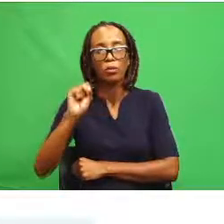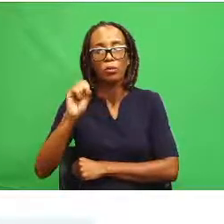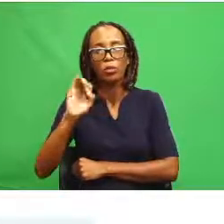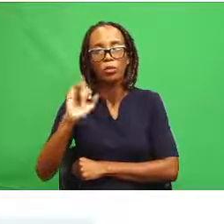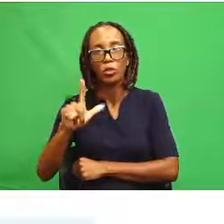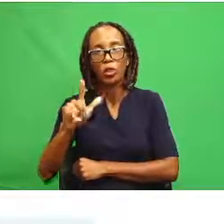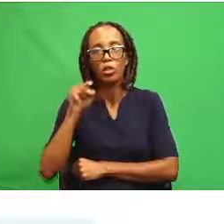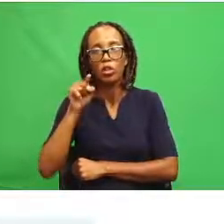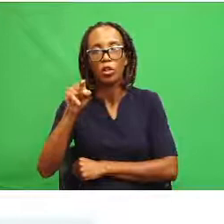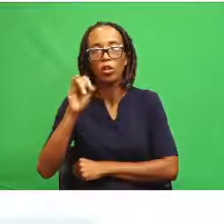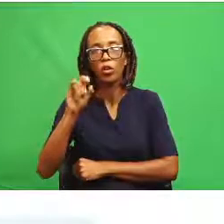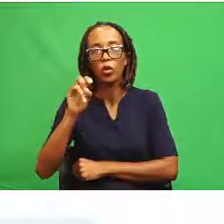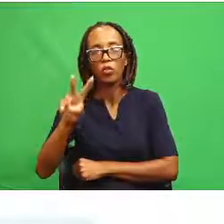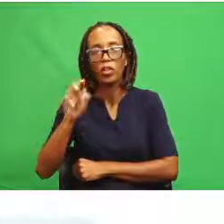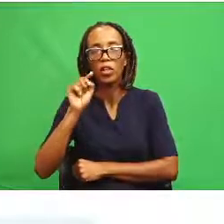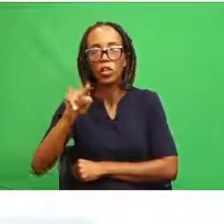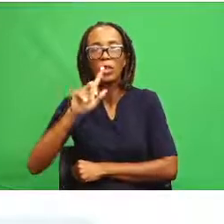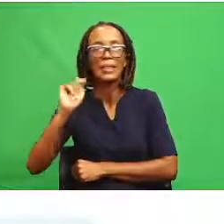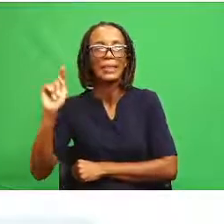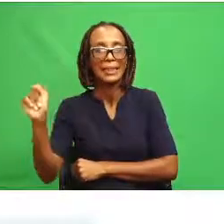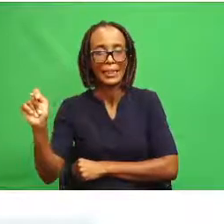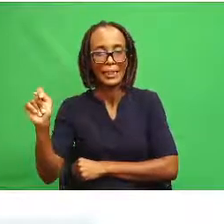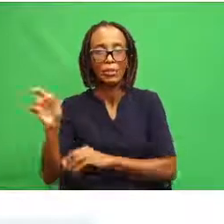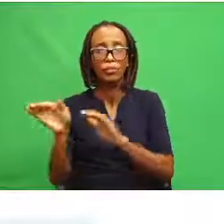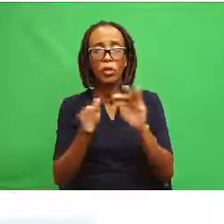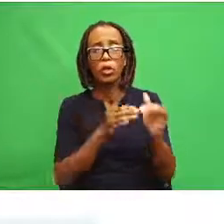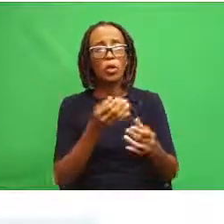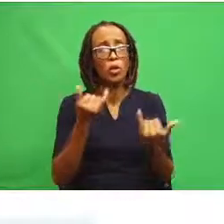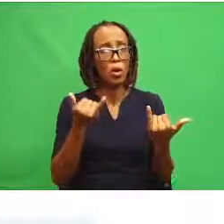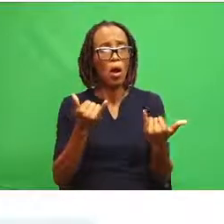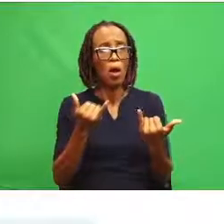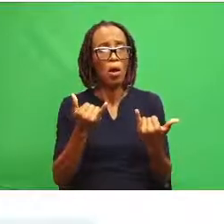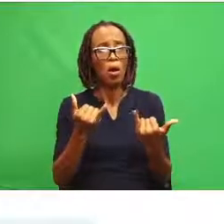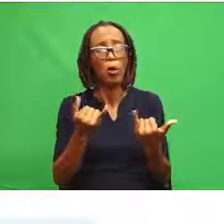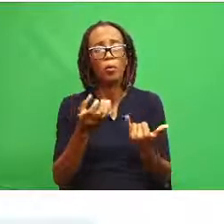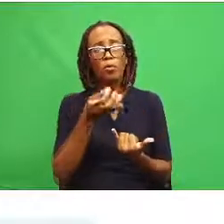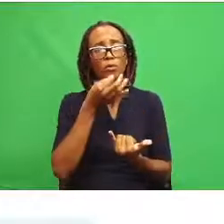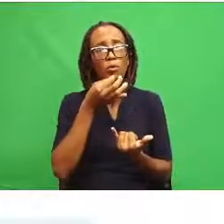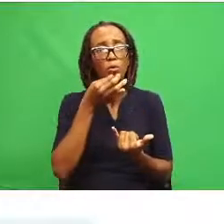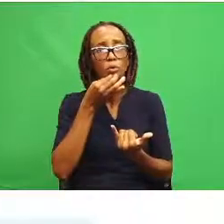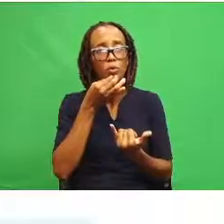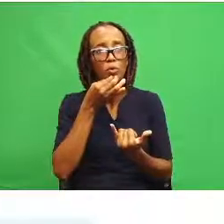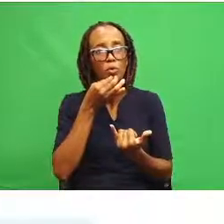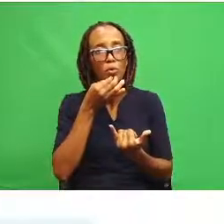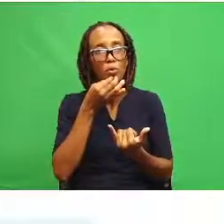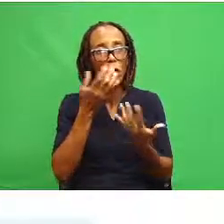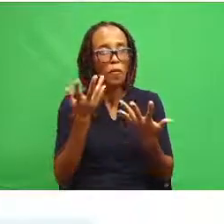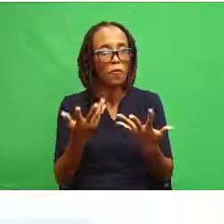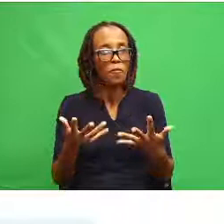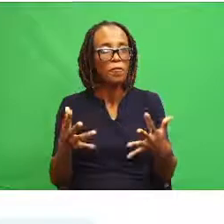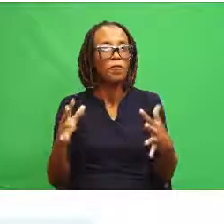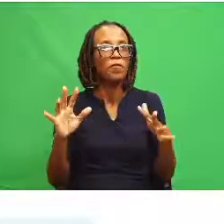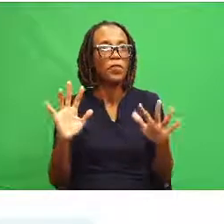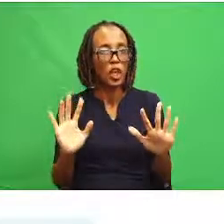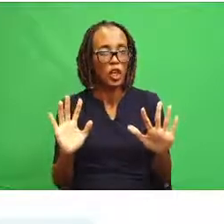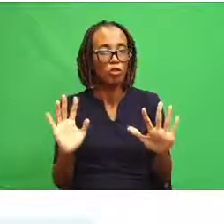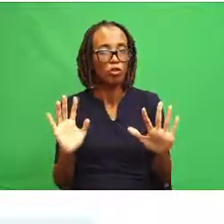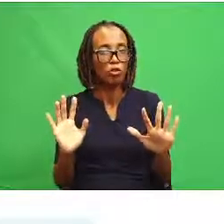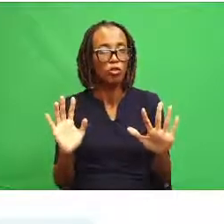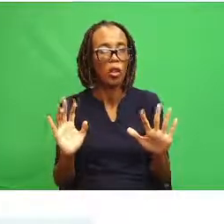opic@social.gov.t, and we are getting ready to bring to the close of